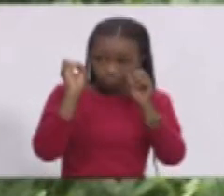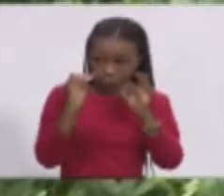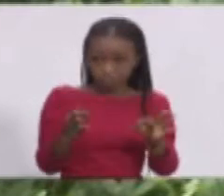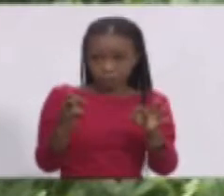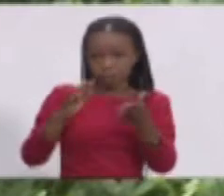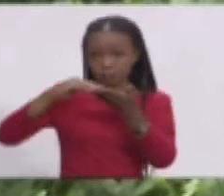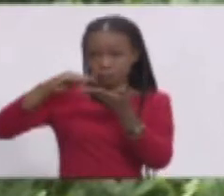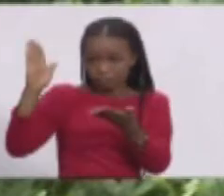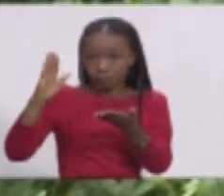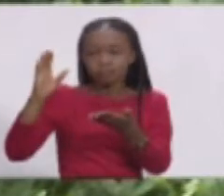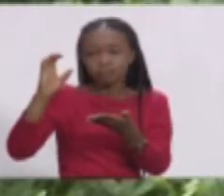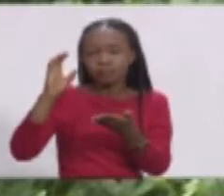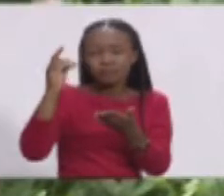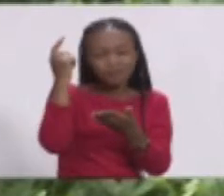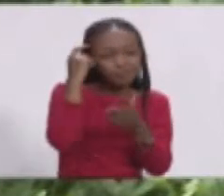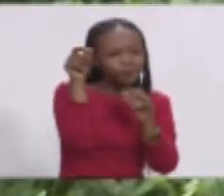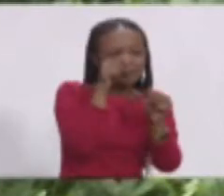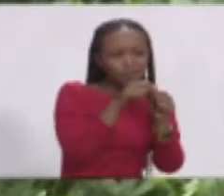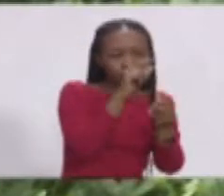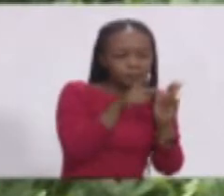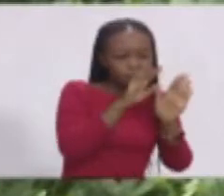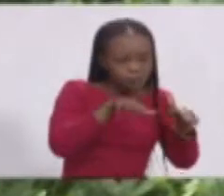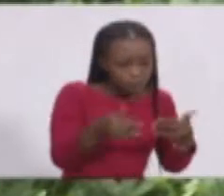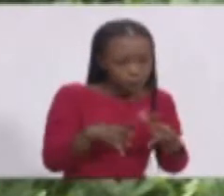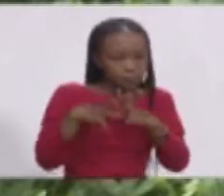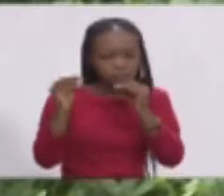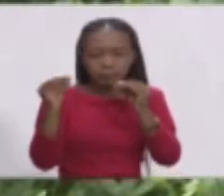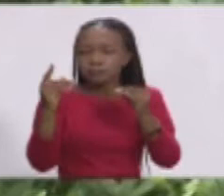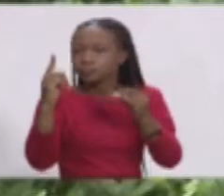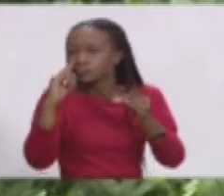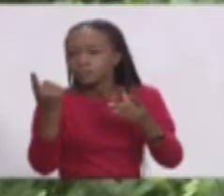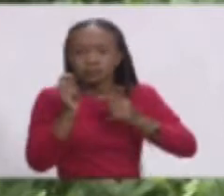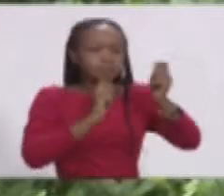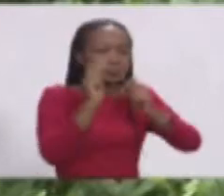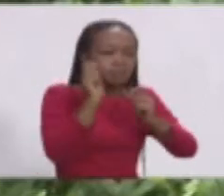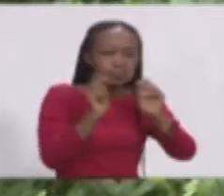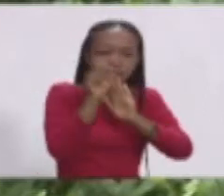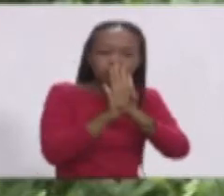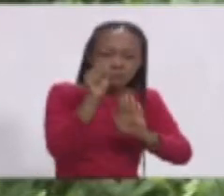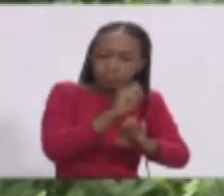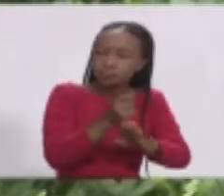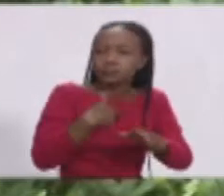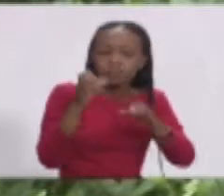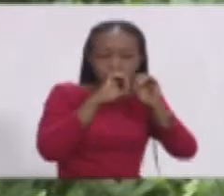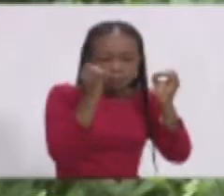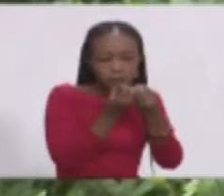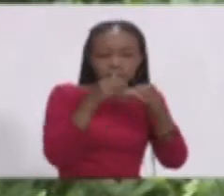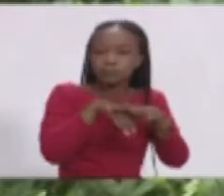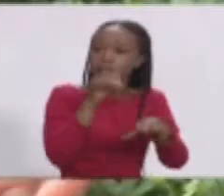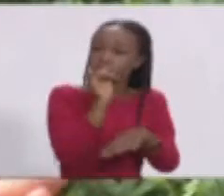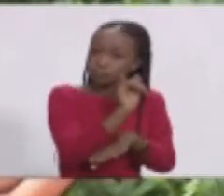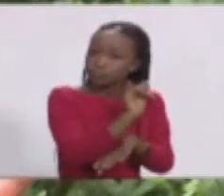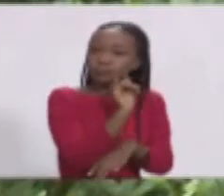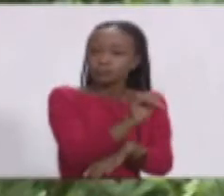more organized about it, how to get people home, our public transport systems, we need to get a little organization in that, then it